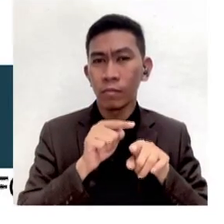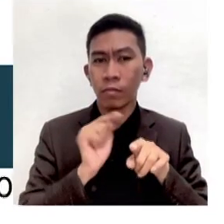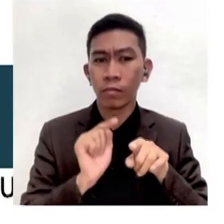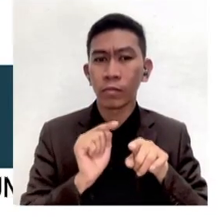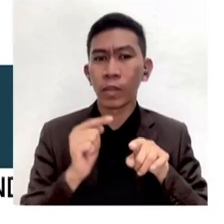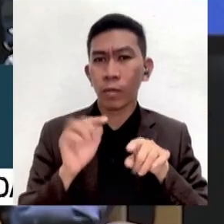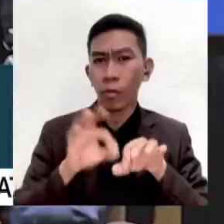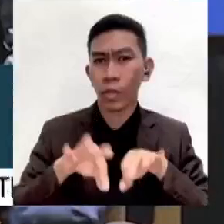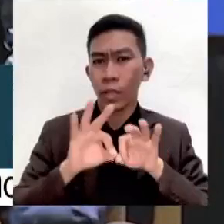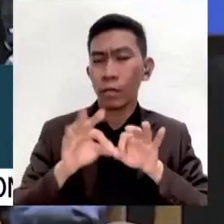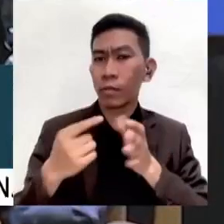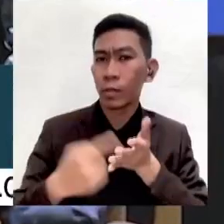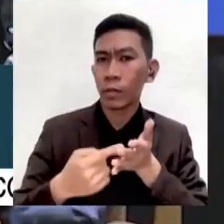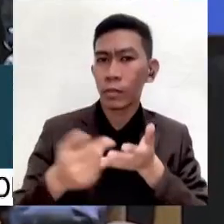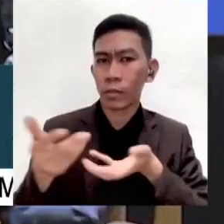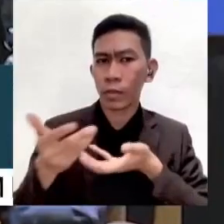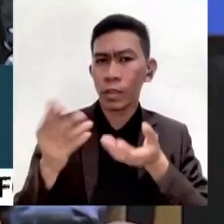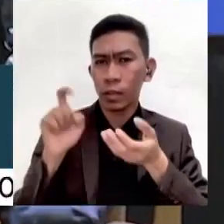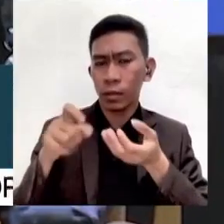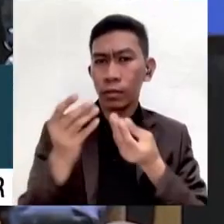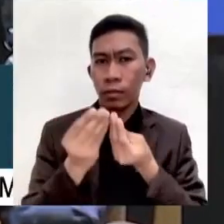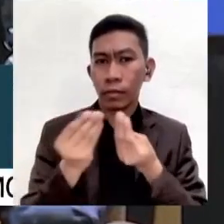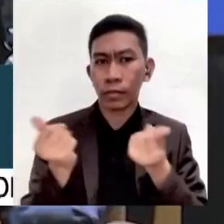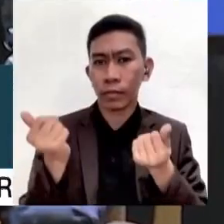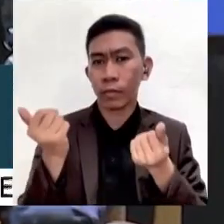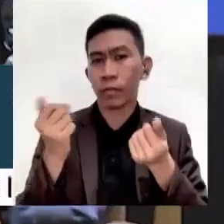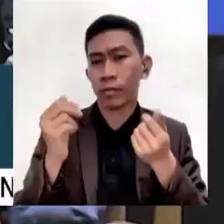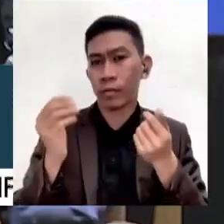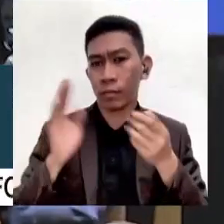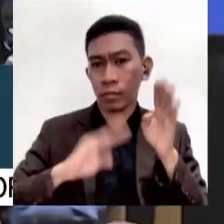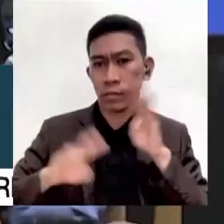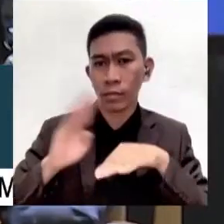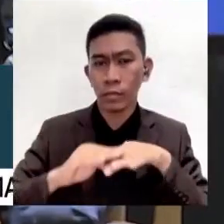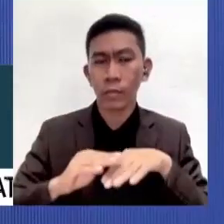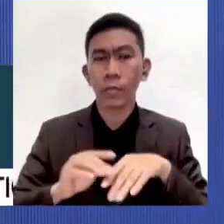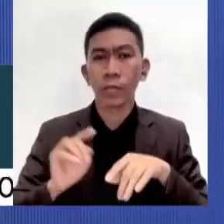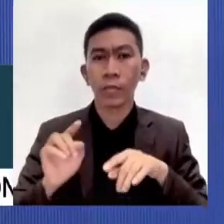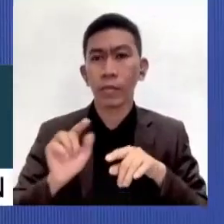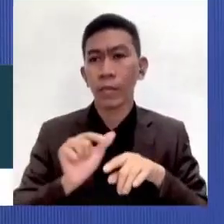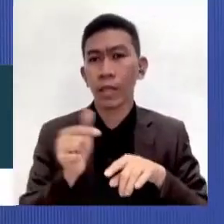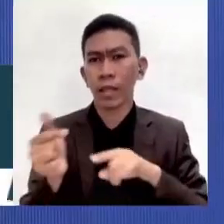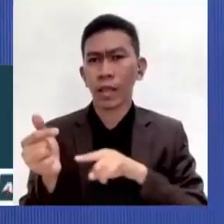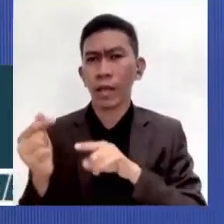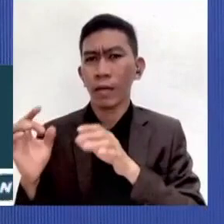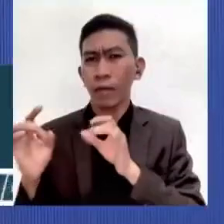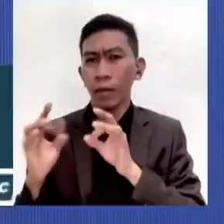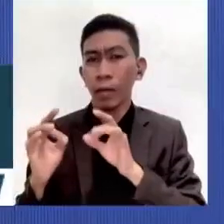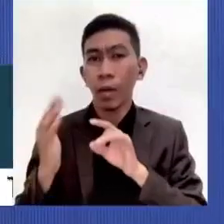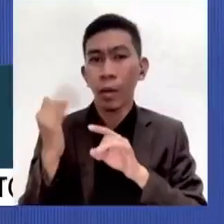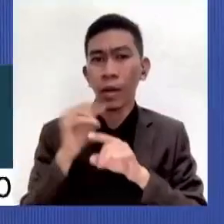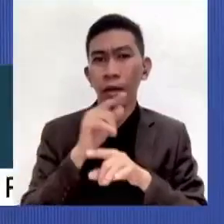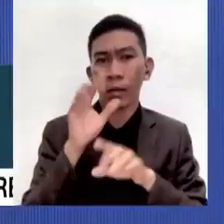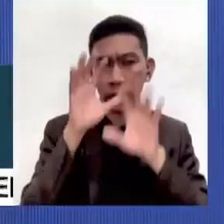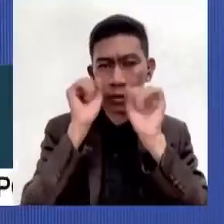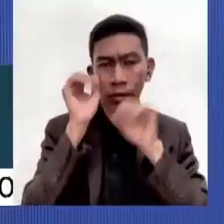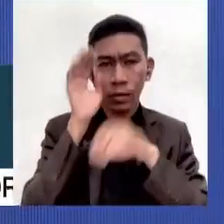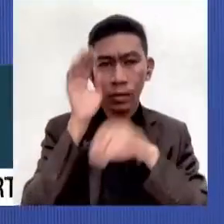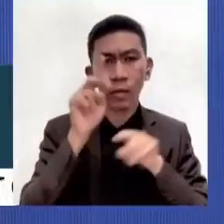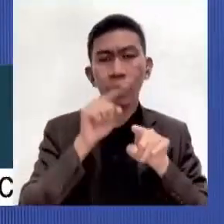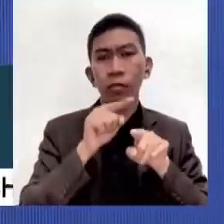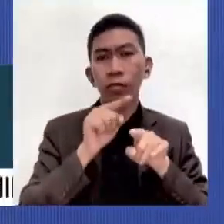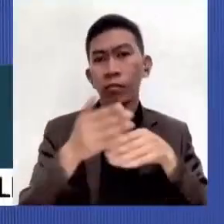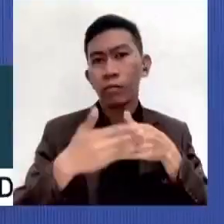issues. The call follows stark remarks from President Ferdinand Marcos Jr., who said ties between Manila and Beijing are headed in a